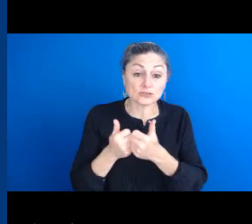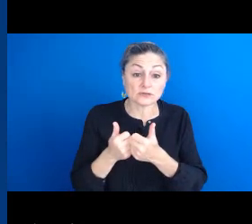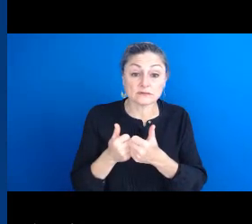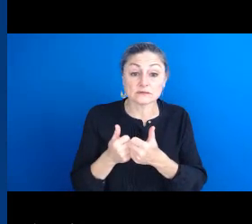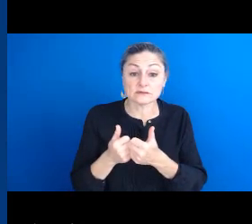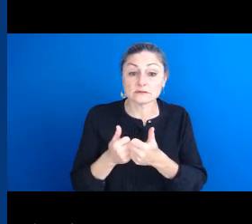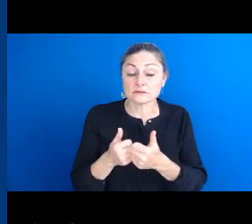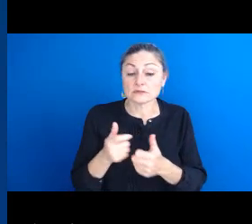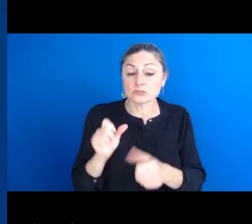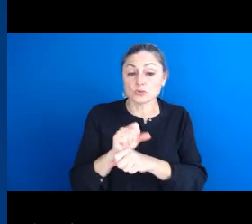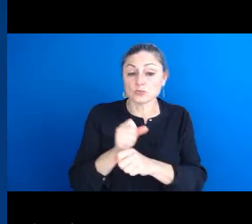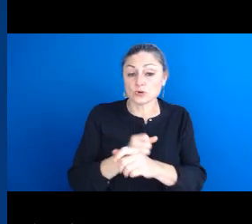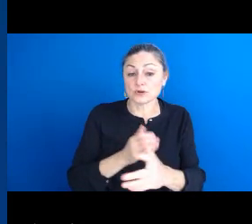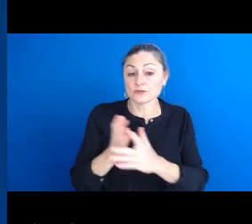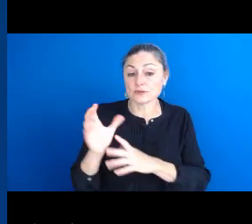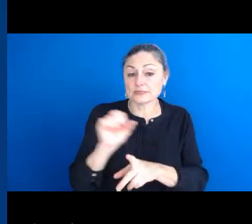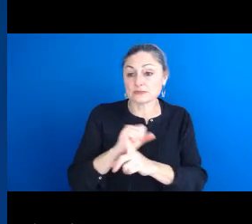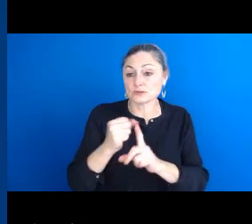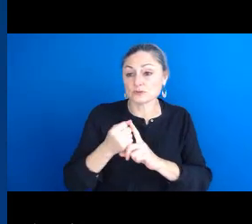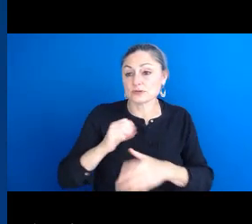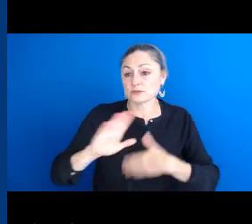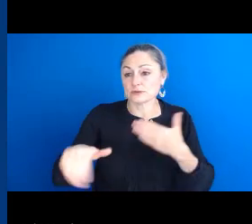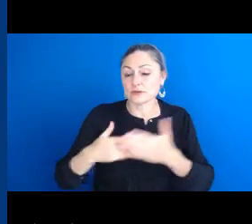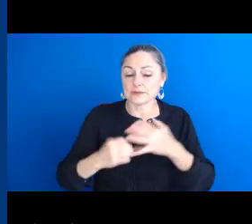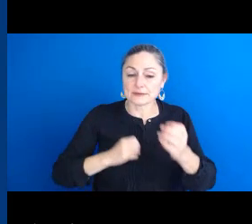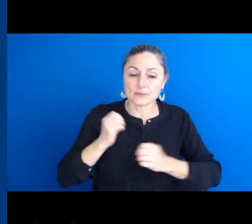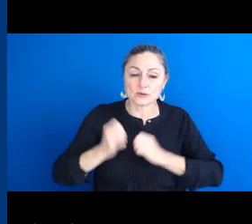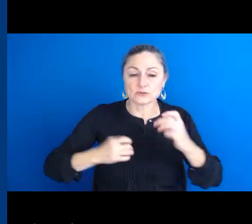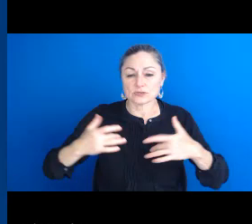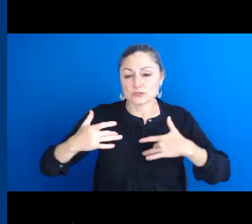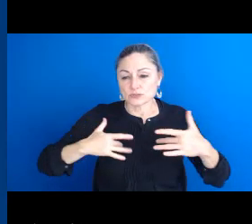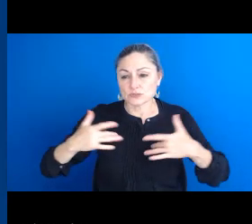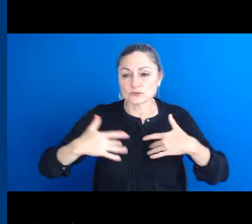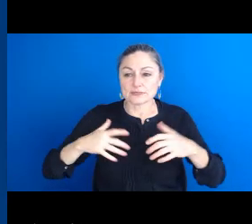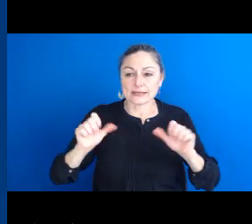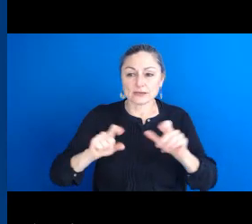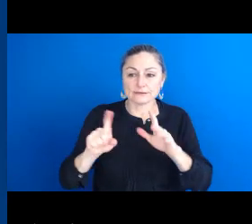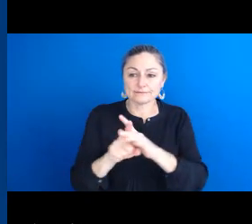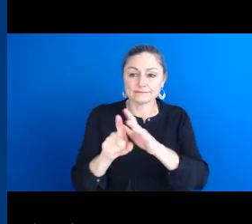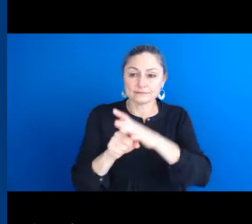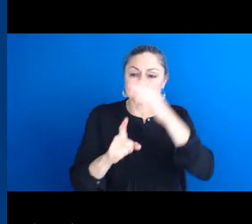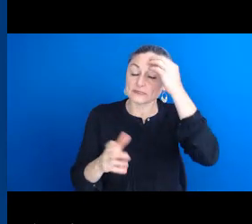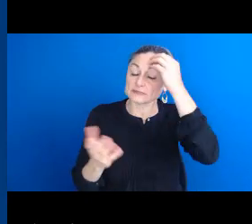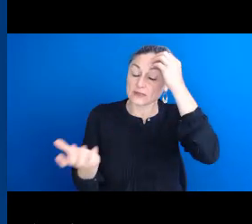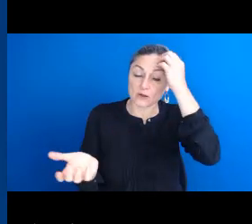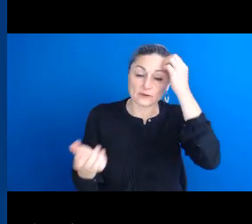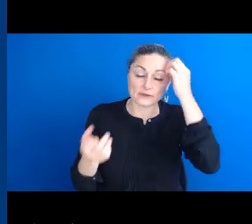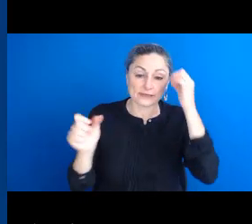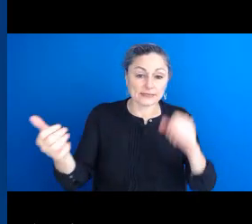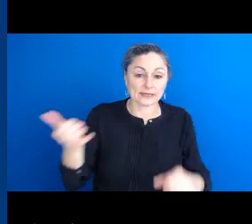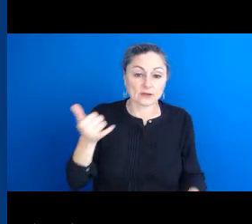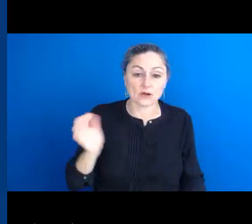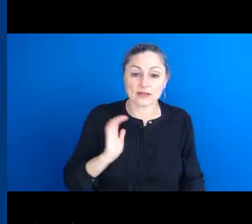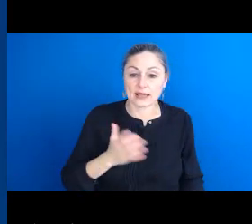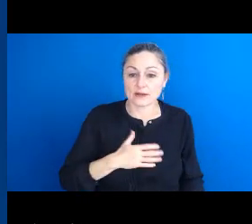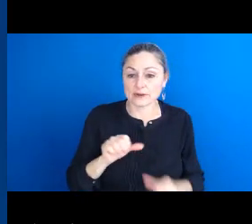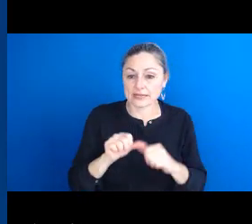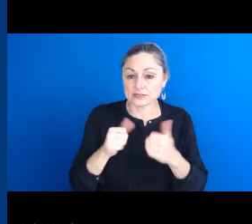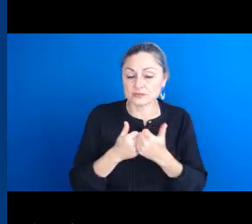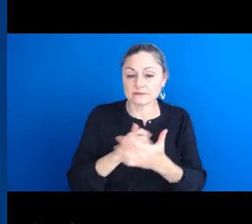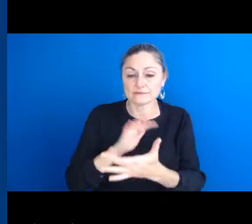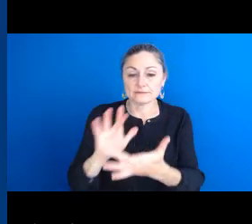the situation with all of the emotions and concerns that can arise. So you're welcome to call our agency or to reach out to a